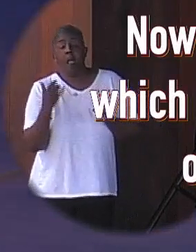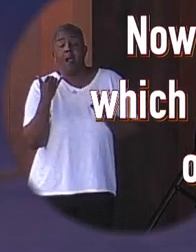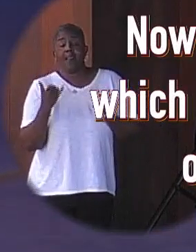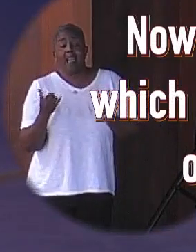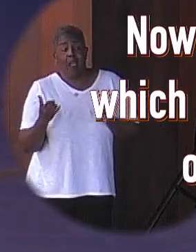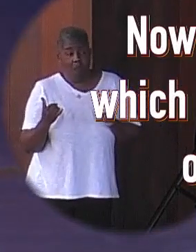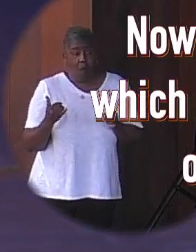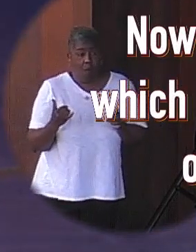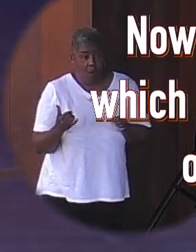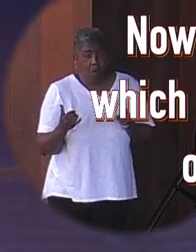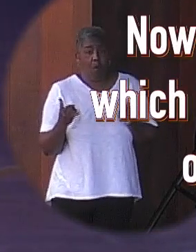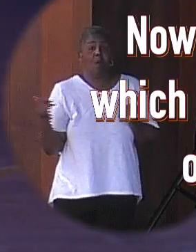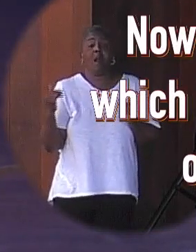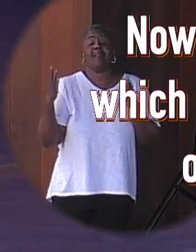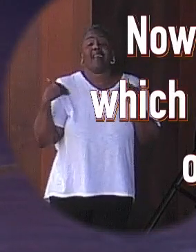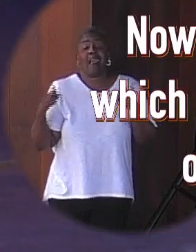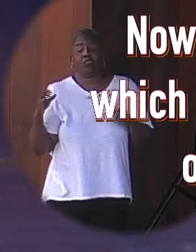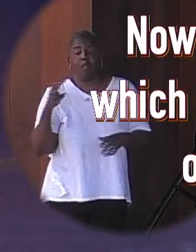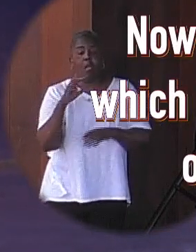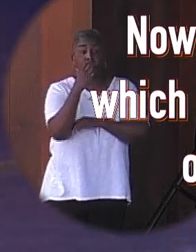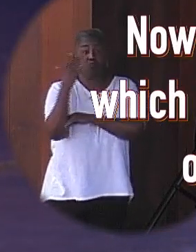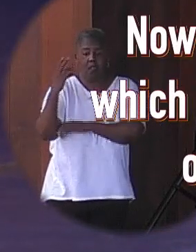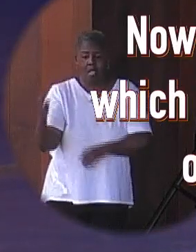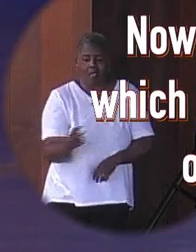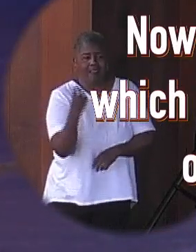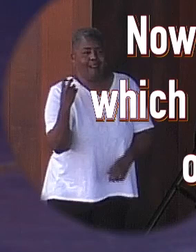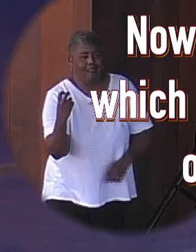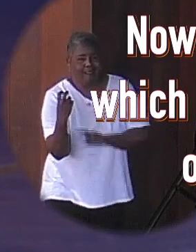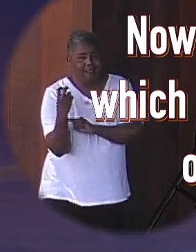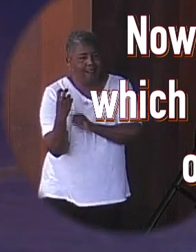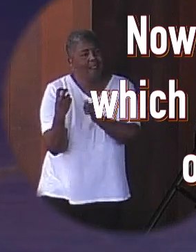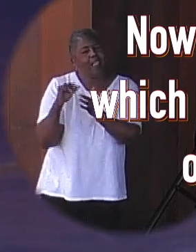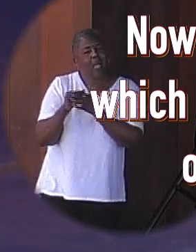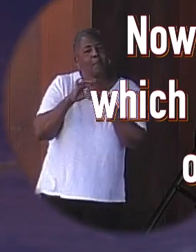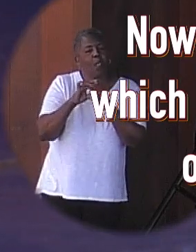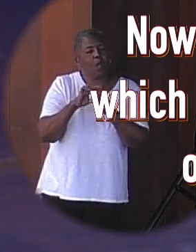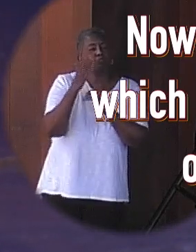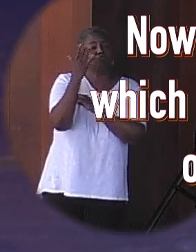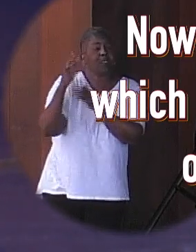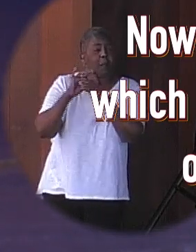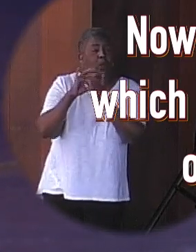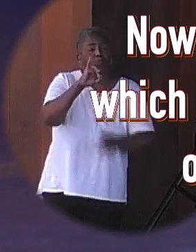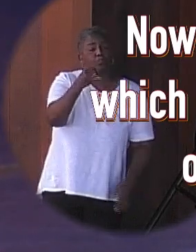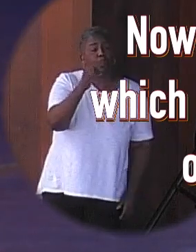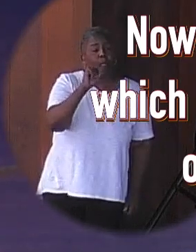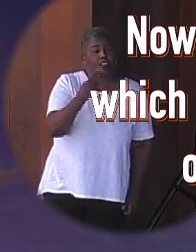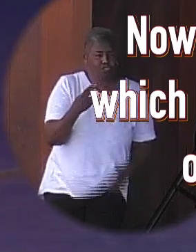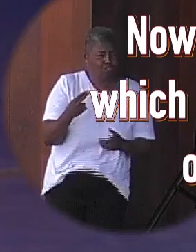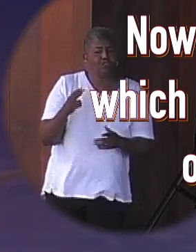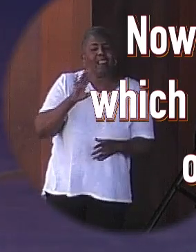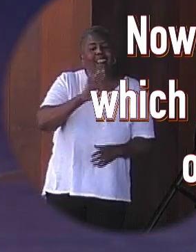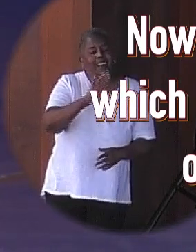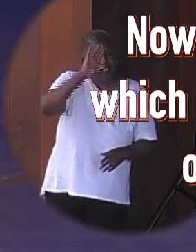Now the angel of the Lord came and sat under the oak at Ophrah, which belonged to Joash the Abiezrite.